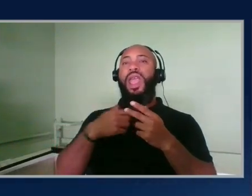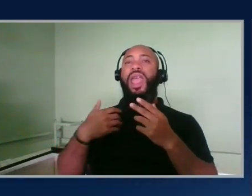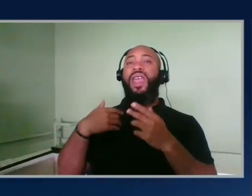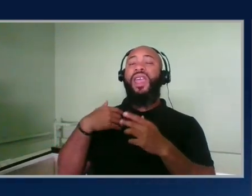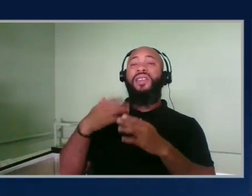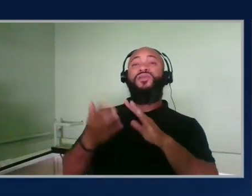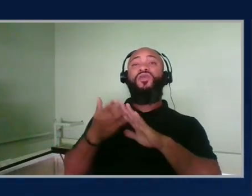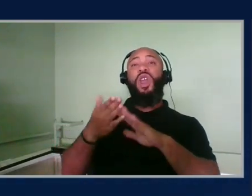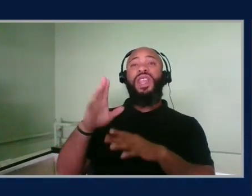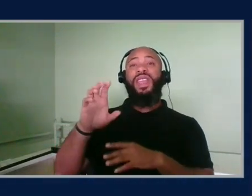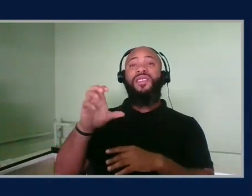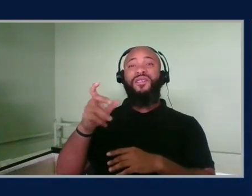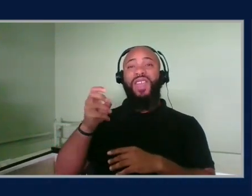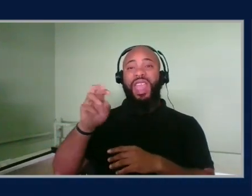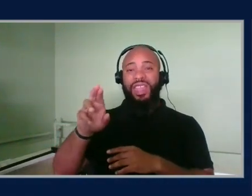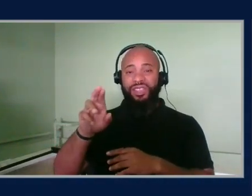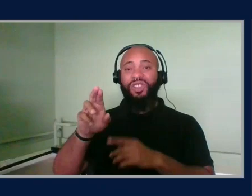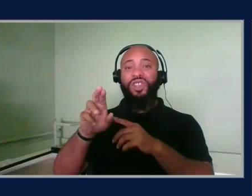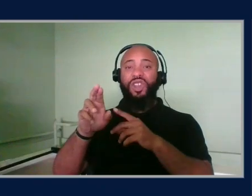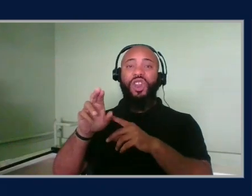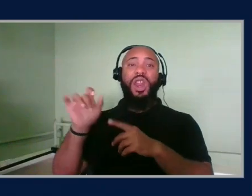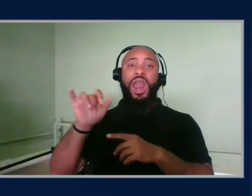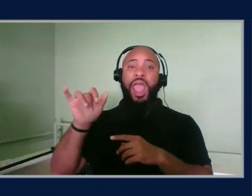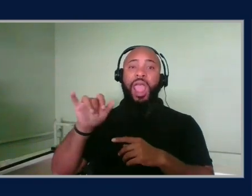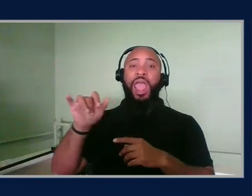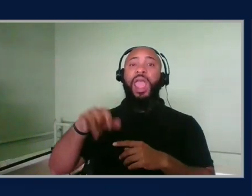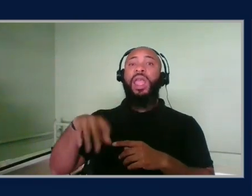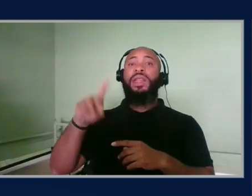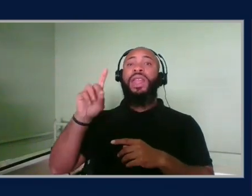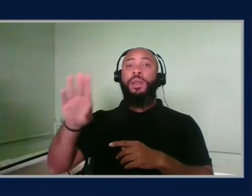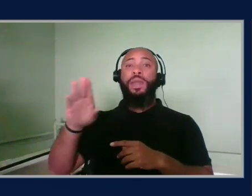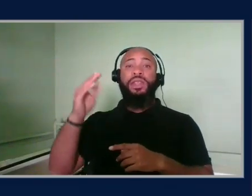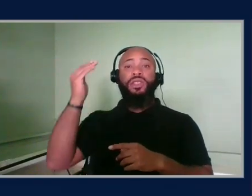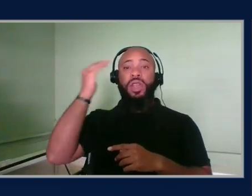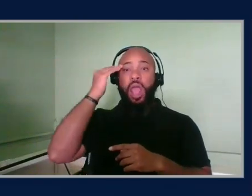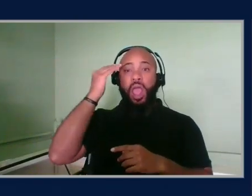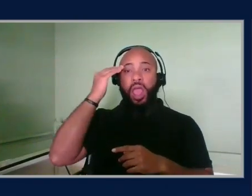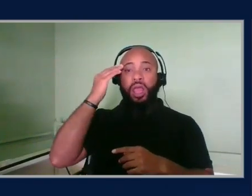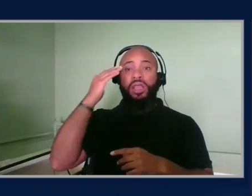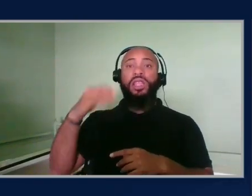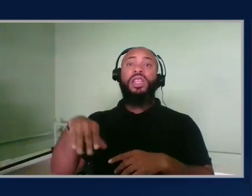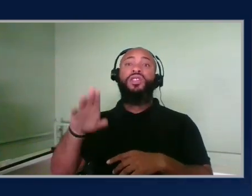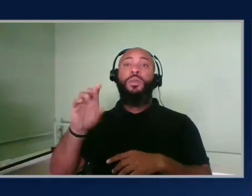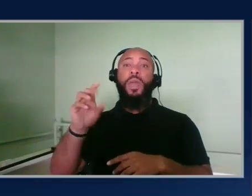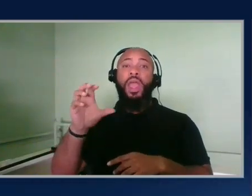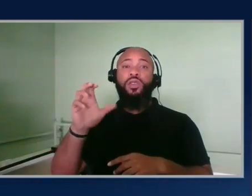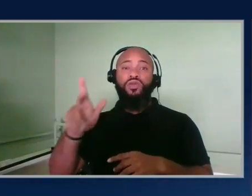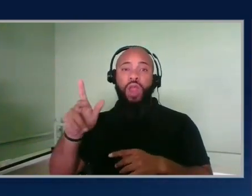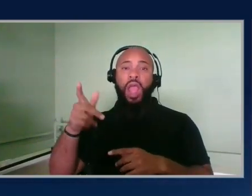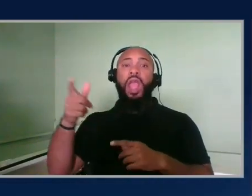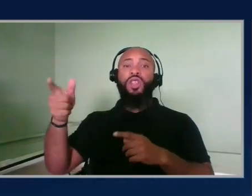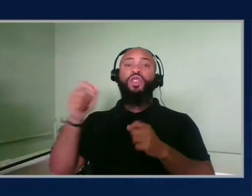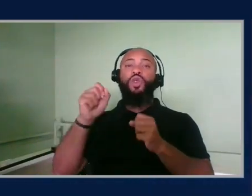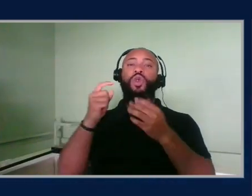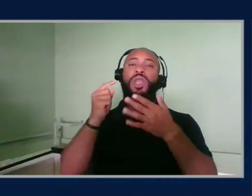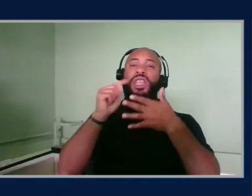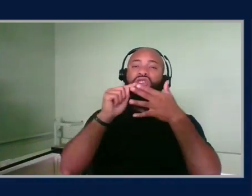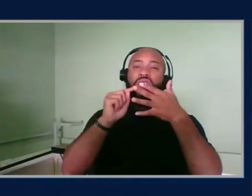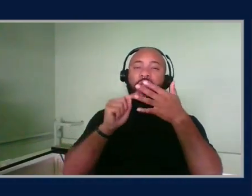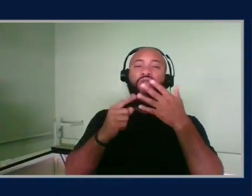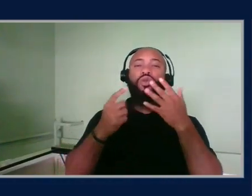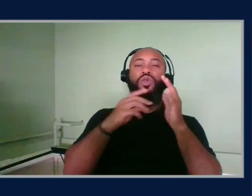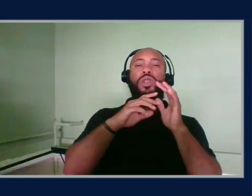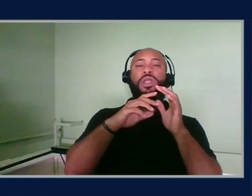let's say knowledge bases and Bedrock, you can start to trace through the stack of, you know, query or prompt to query